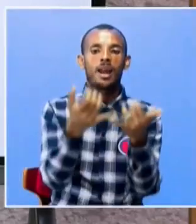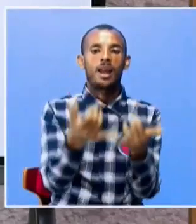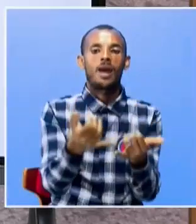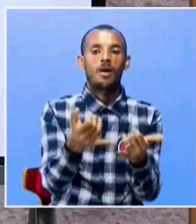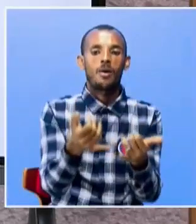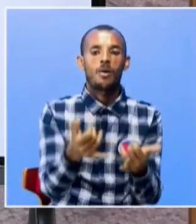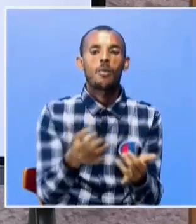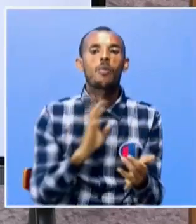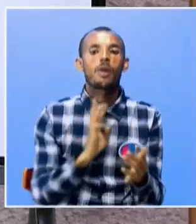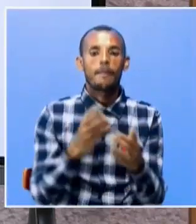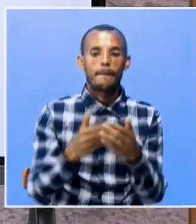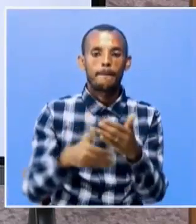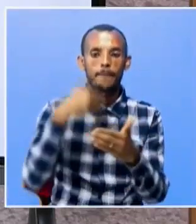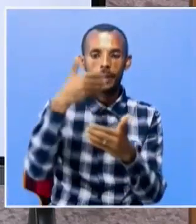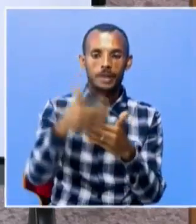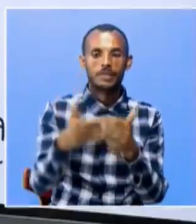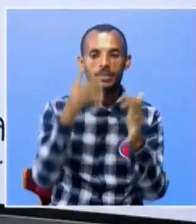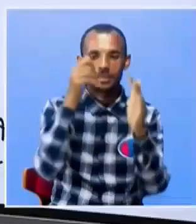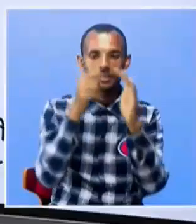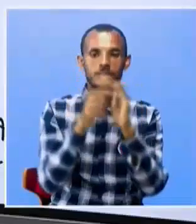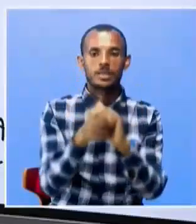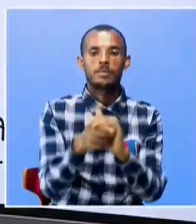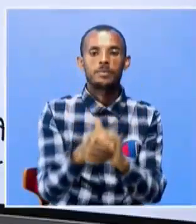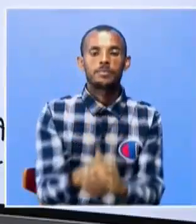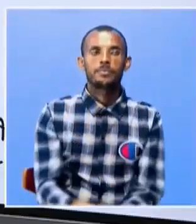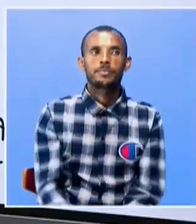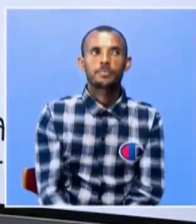we'll proceed to another example.